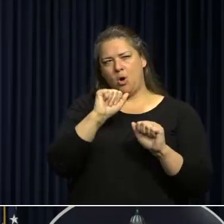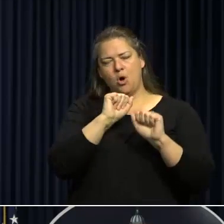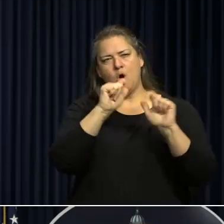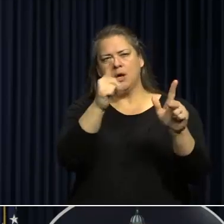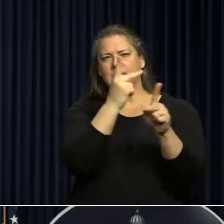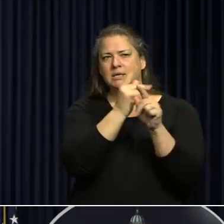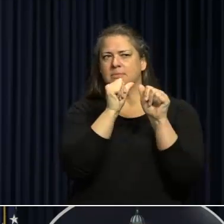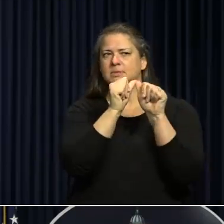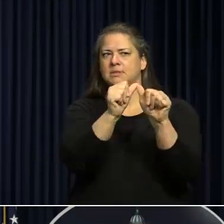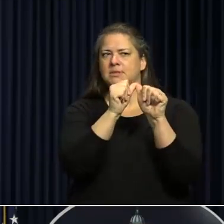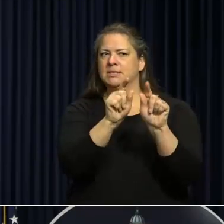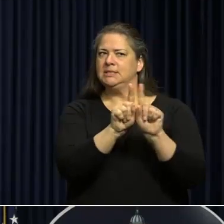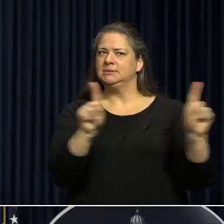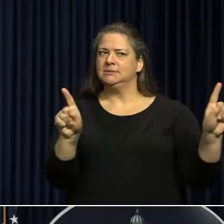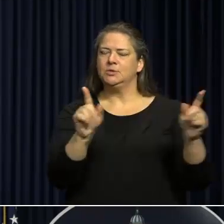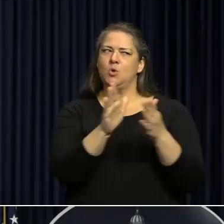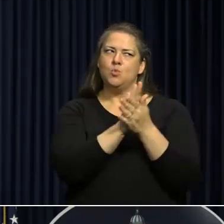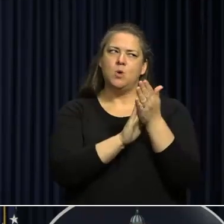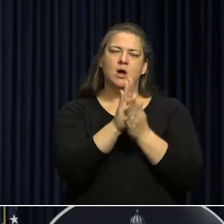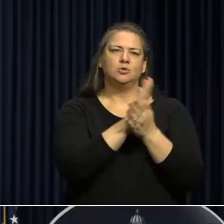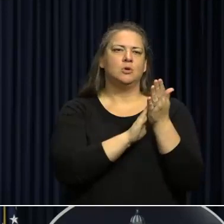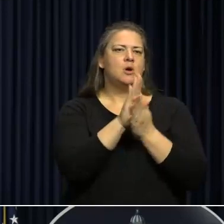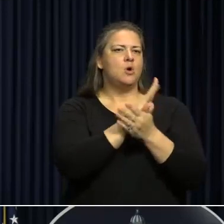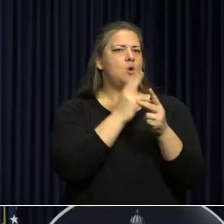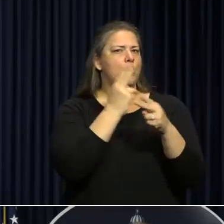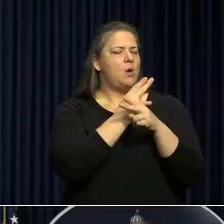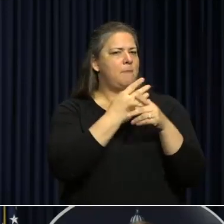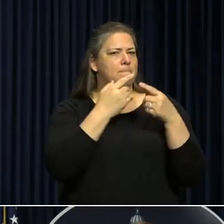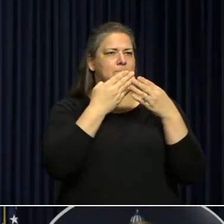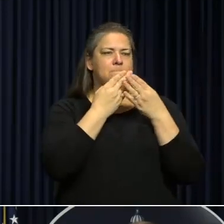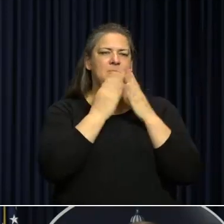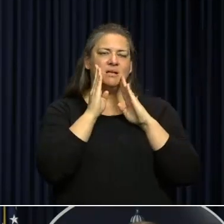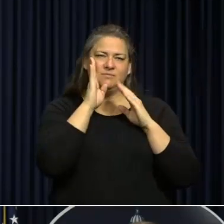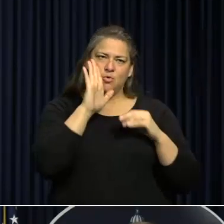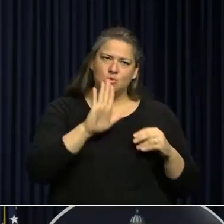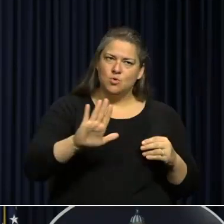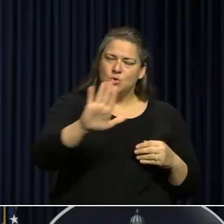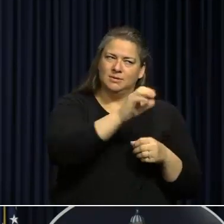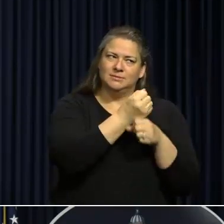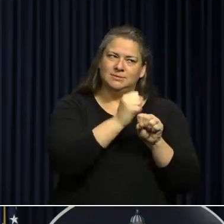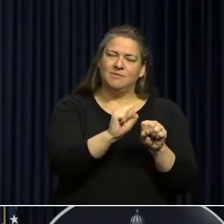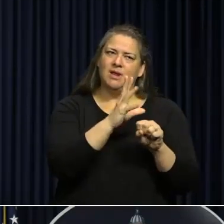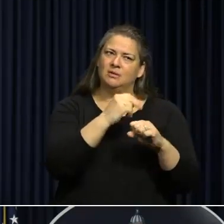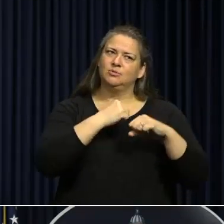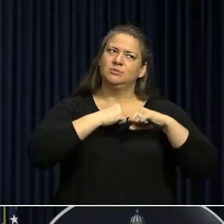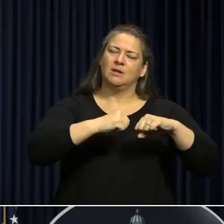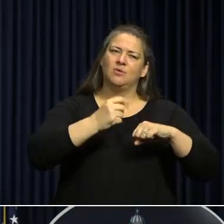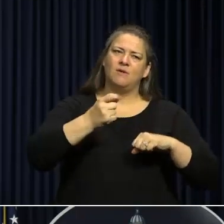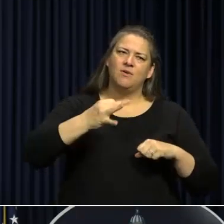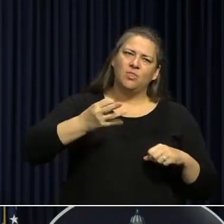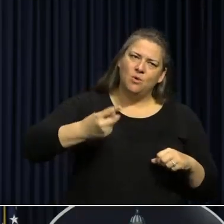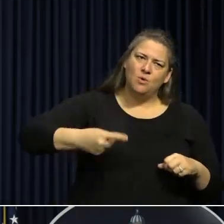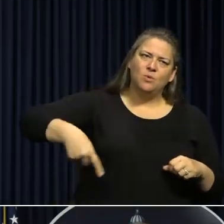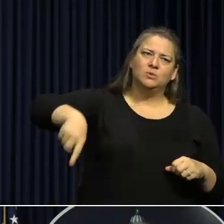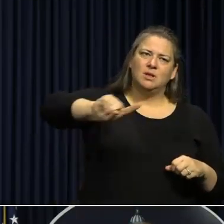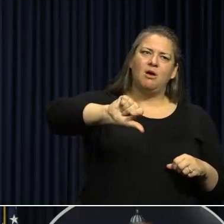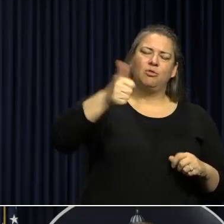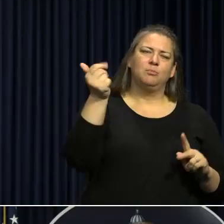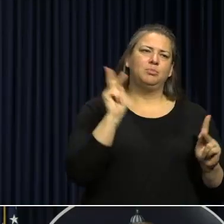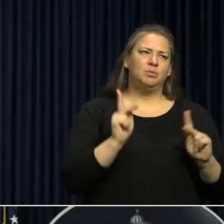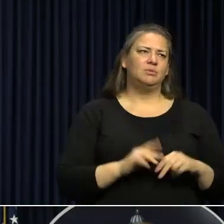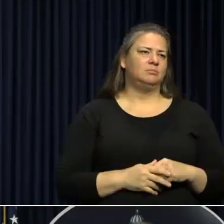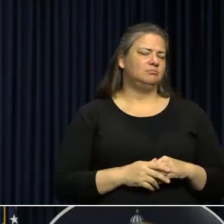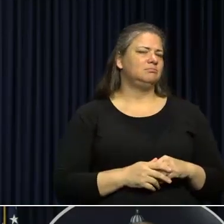self-distancing, washes their hands, wears masks for their own safety and the safety of those around